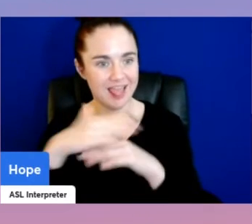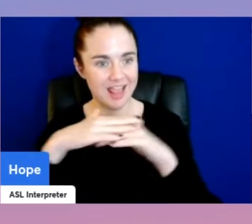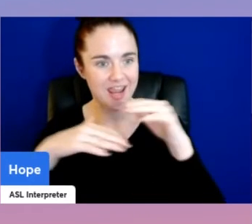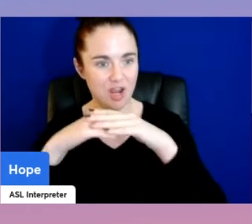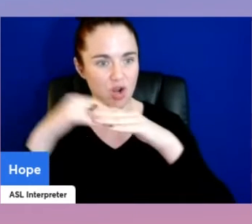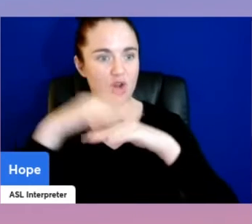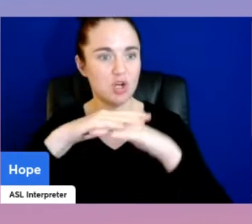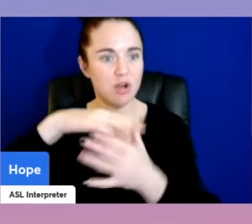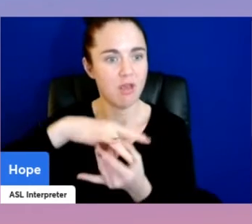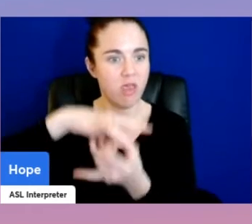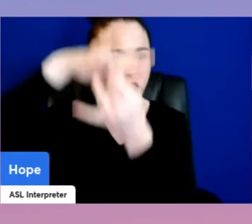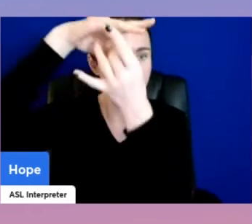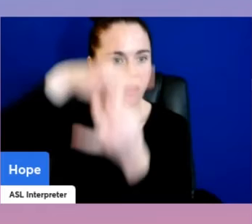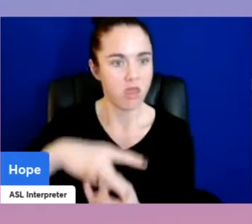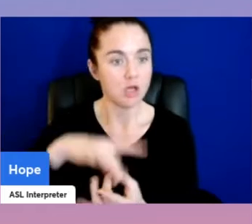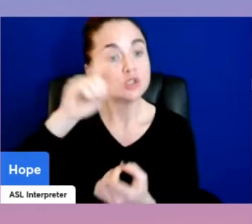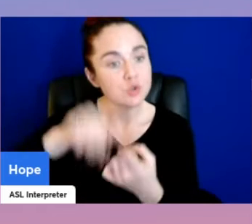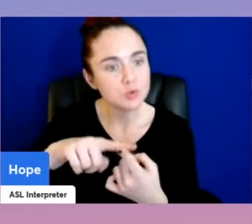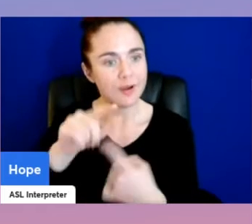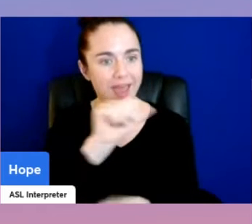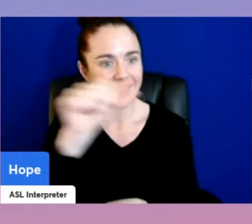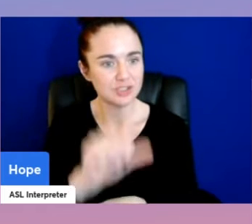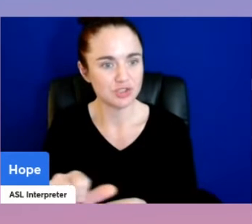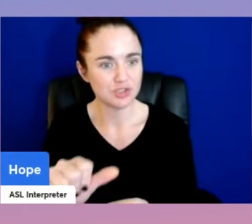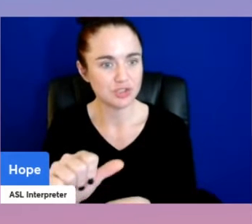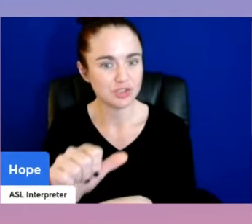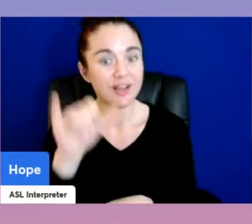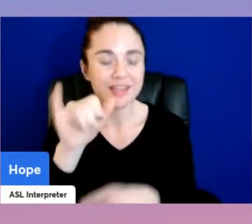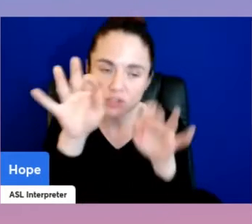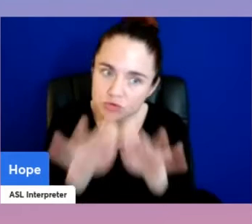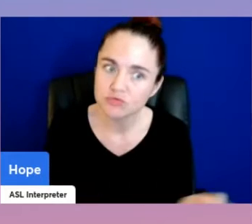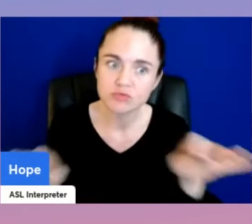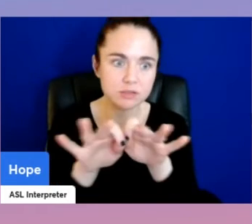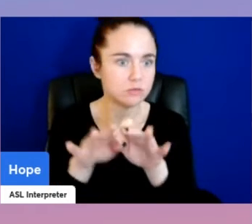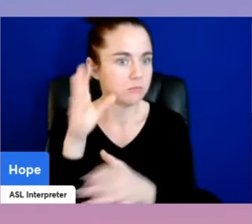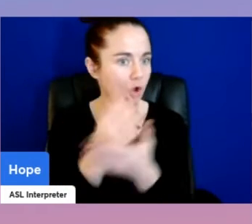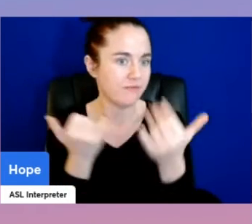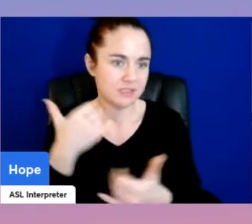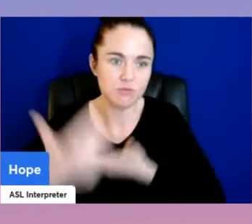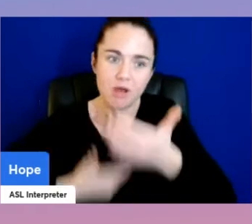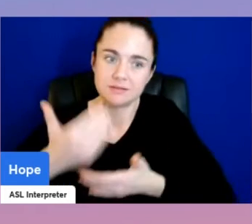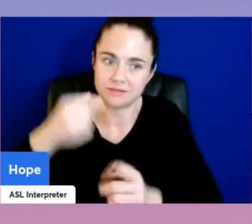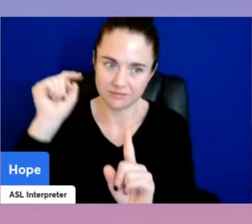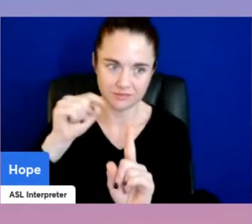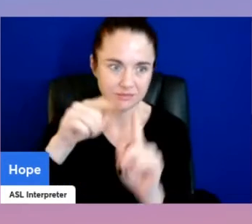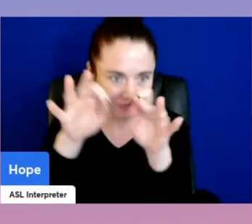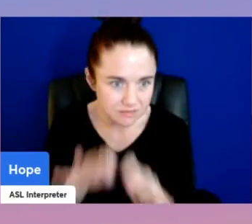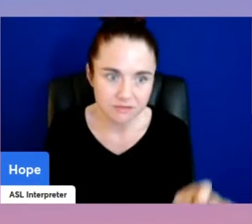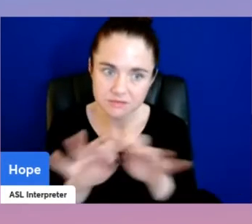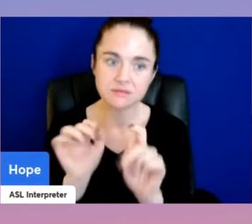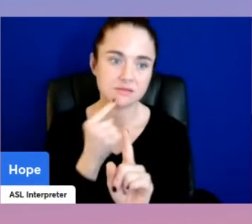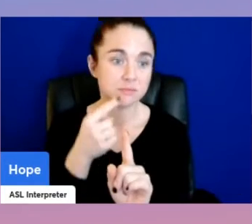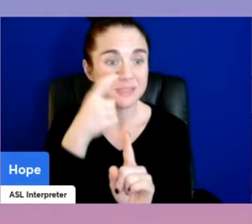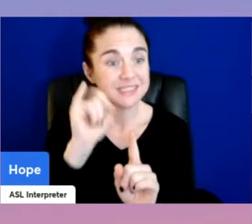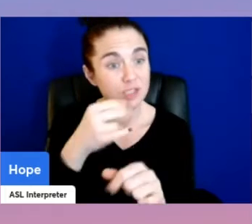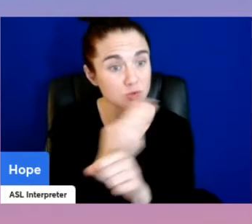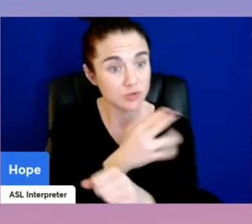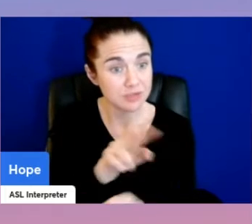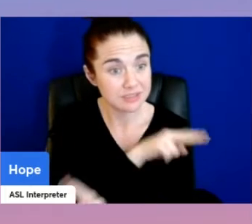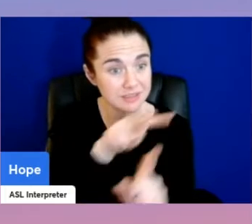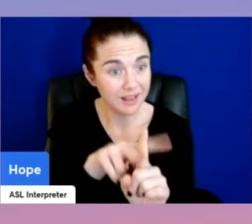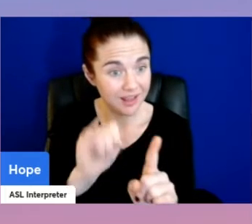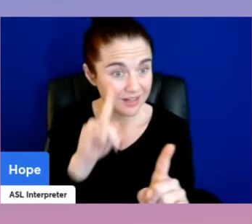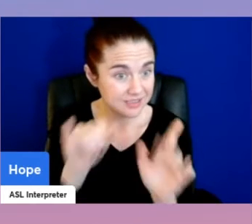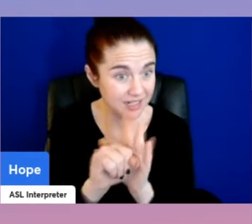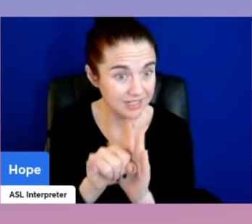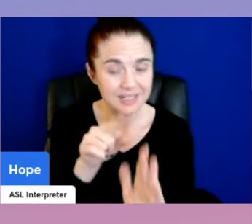the Azure layer. And this is a critical step in the process, because the user-assigned identity is actually